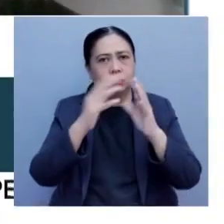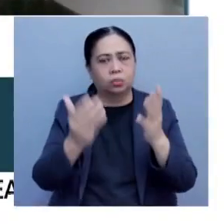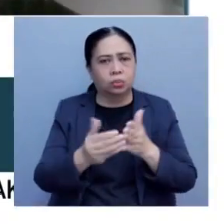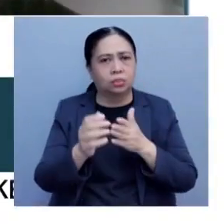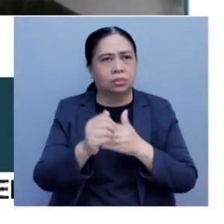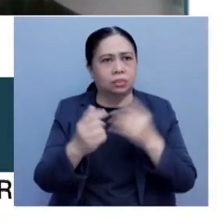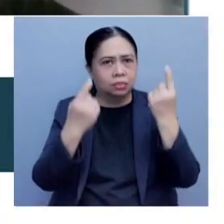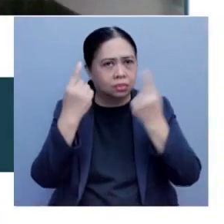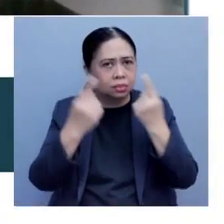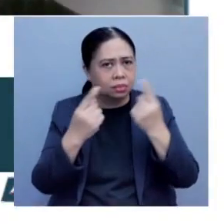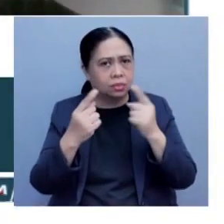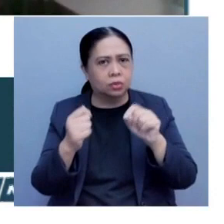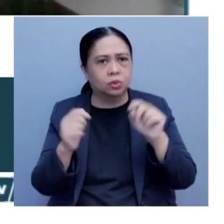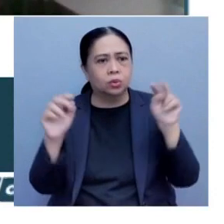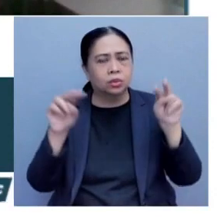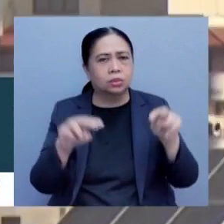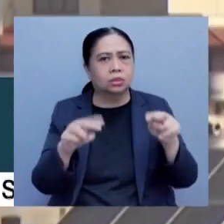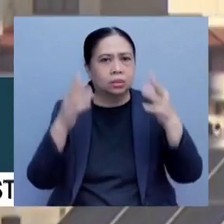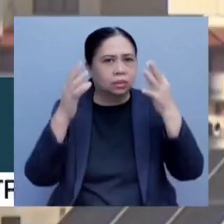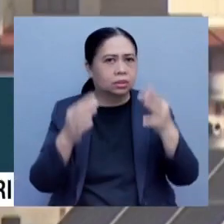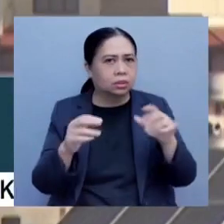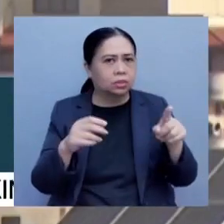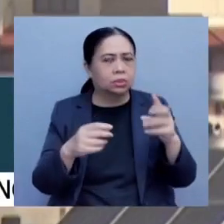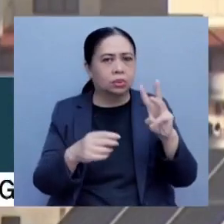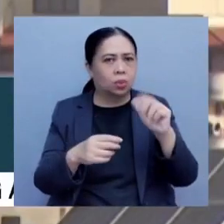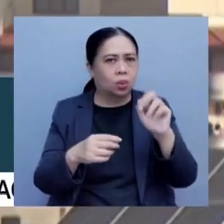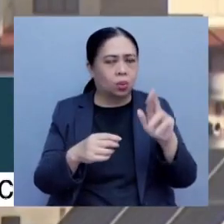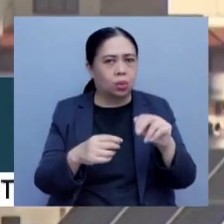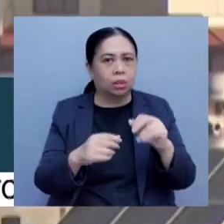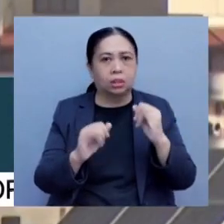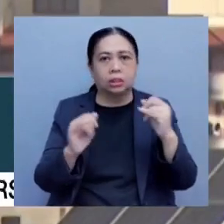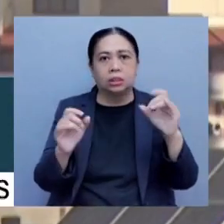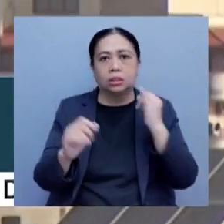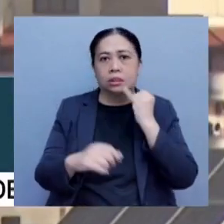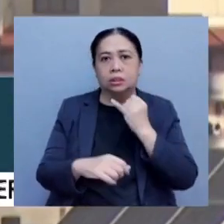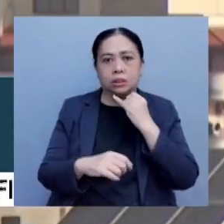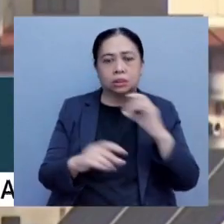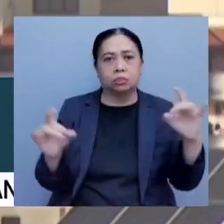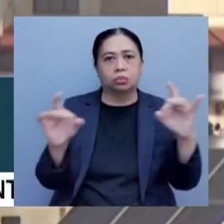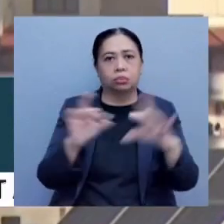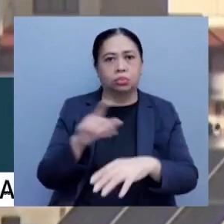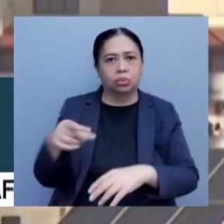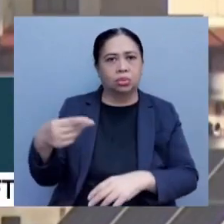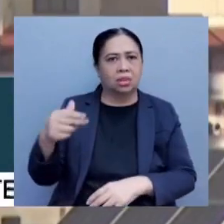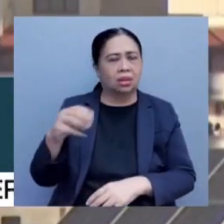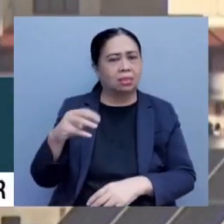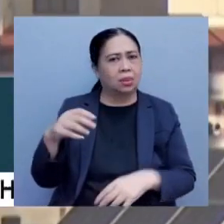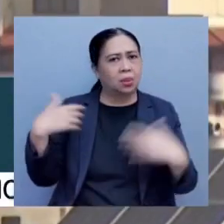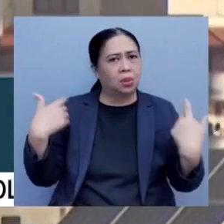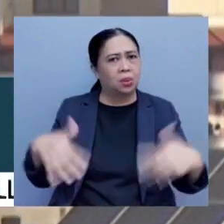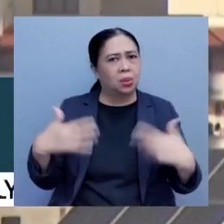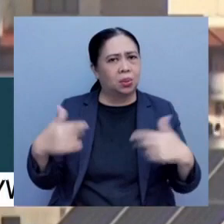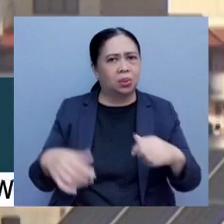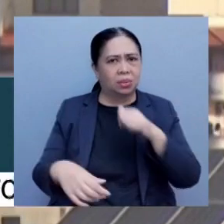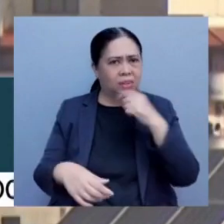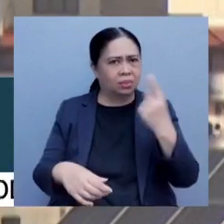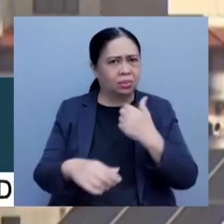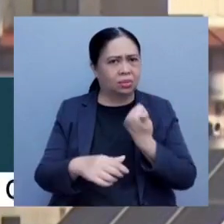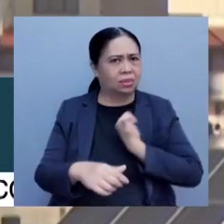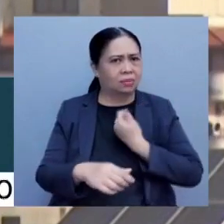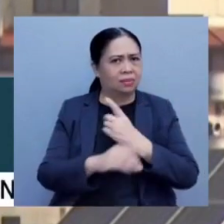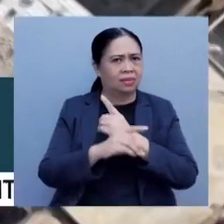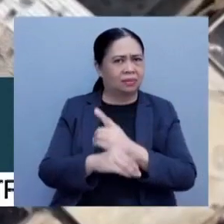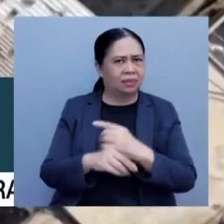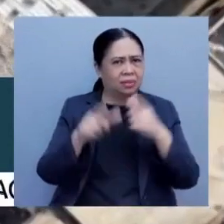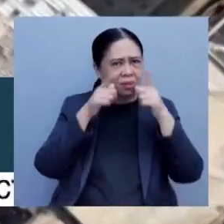reconsider their stand on the war. He says Israel's response to the brutal attacks of Hamas has gone beyond self-defense. He adds, seeing